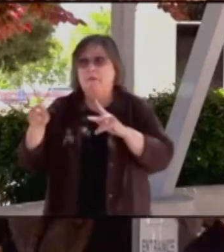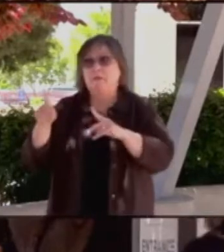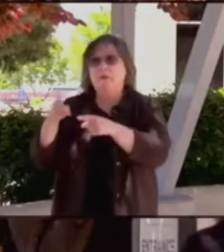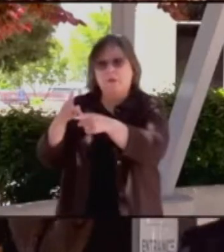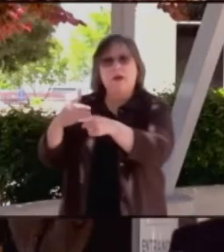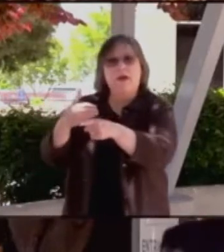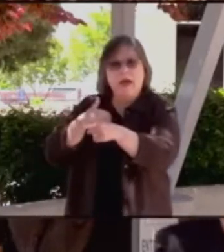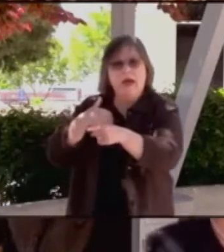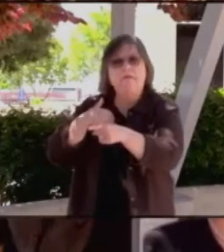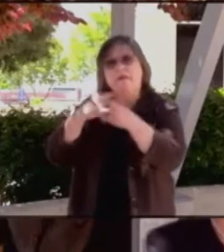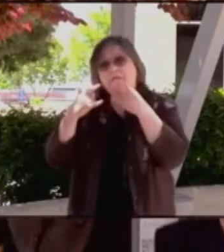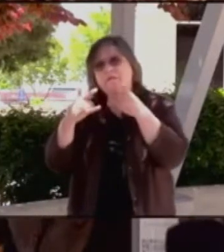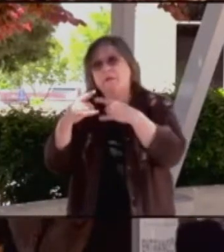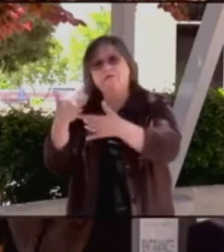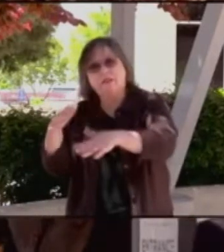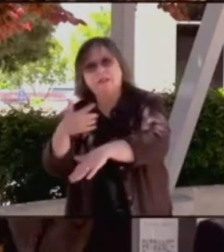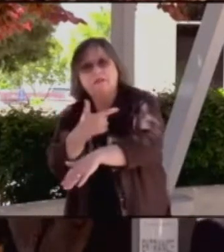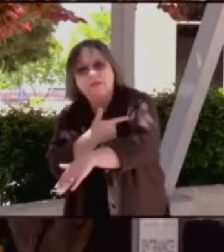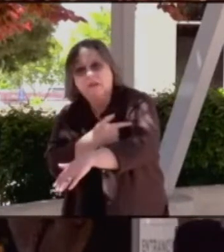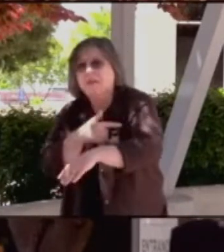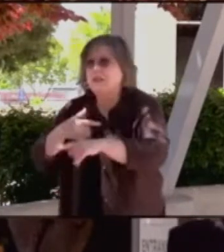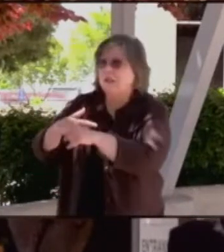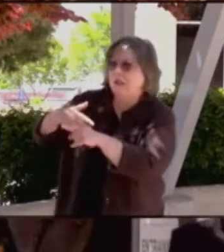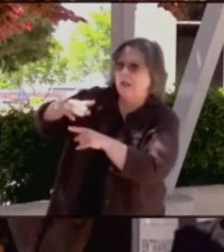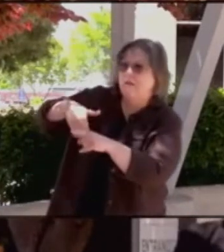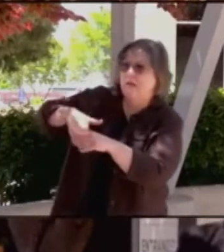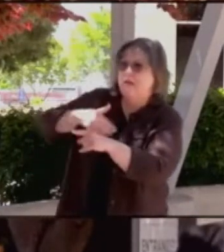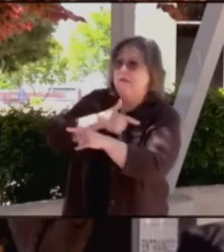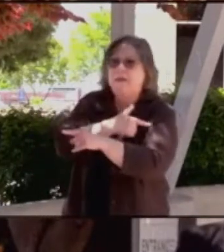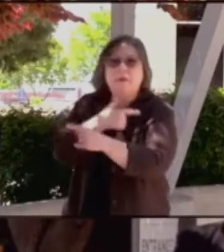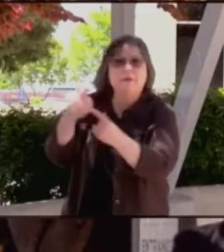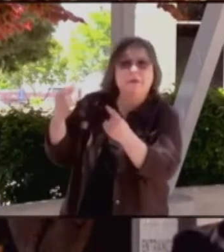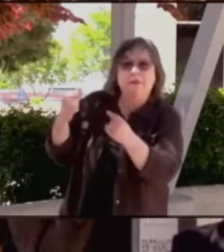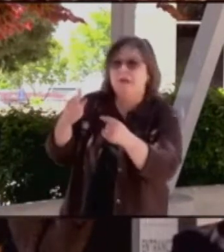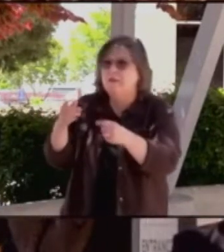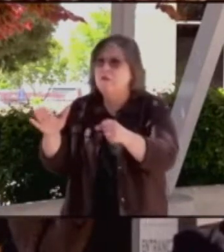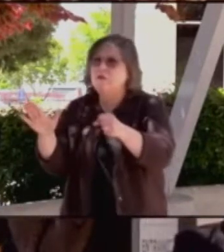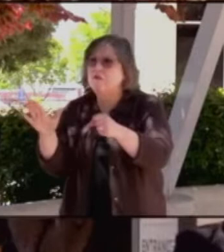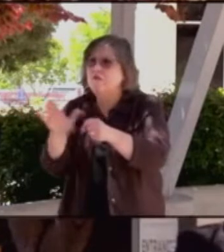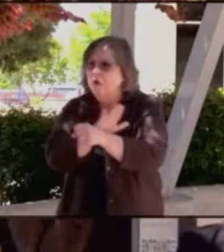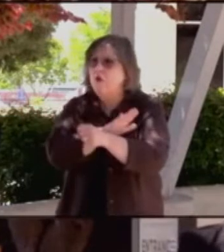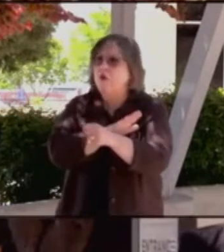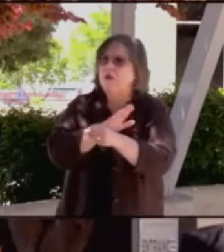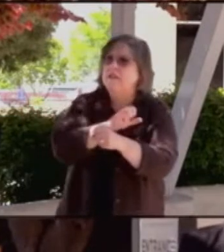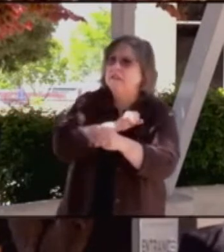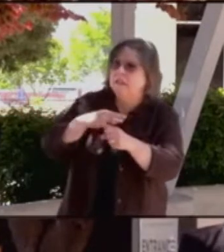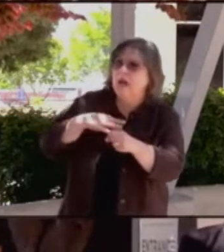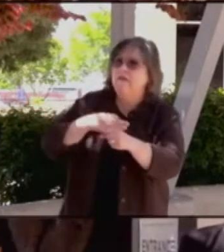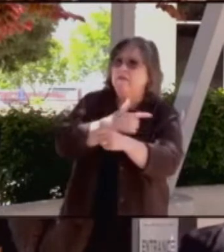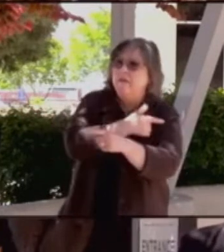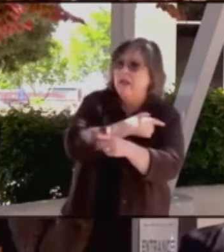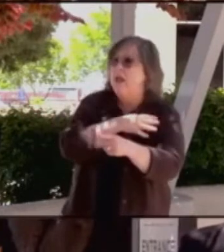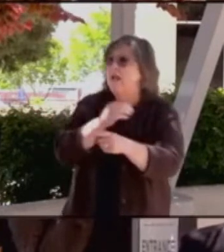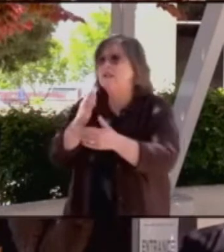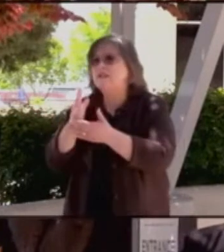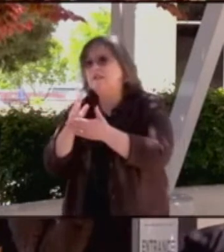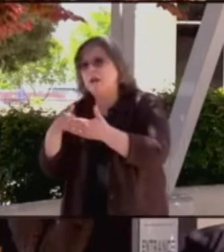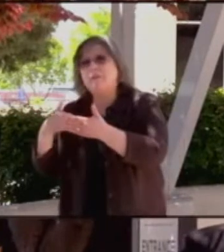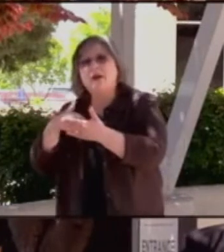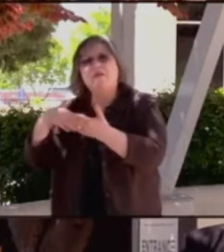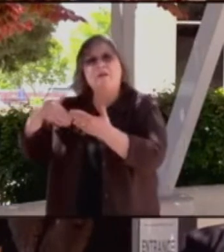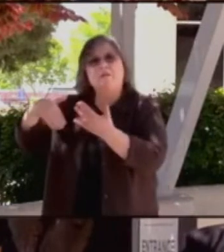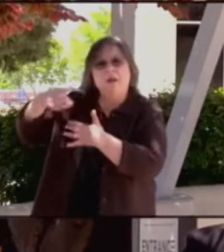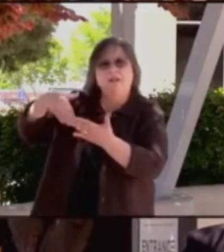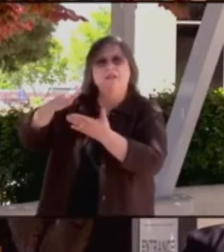So the question is, how will a business that has fully vaccinated staff look different from a business that doesn't, or maybe has a mixed